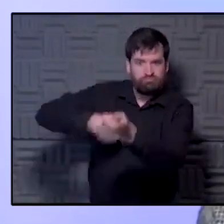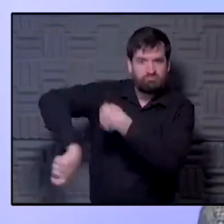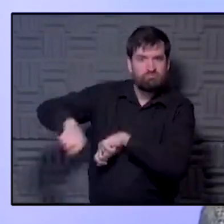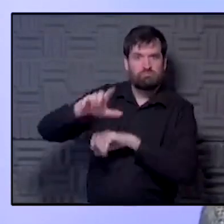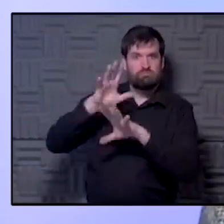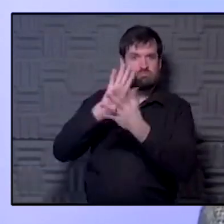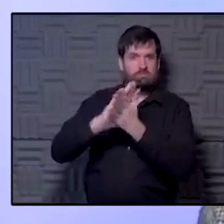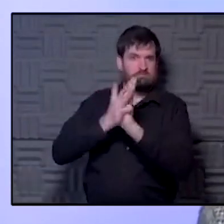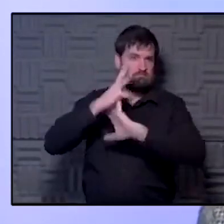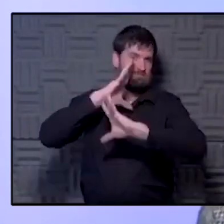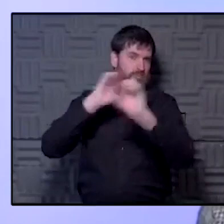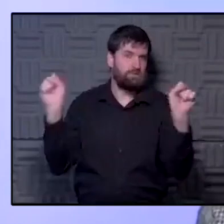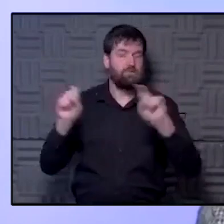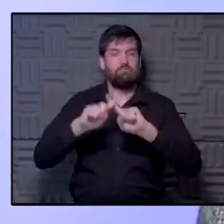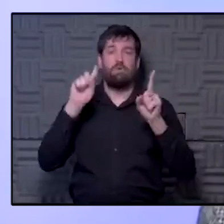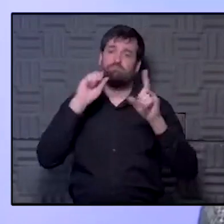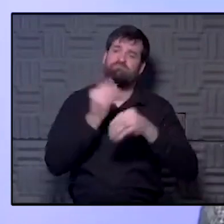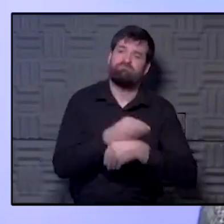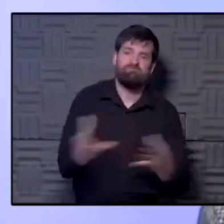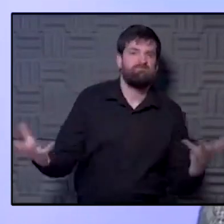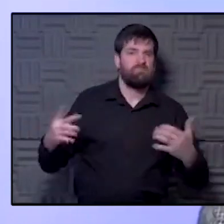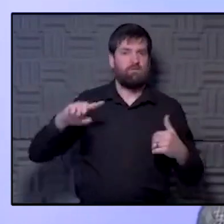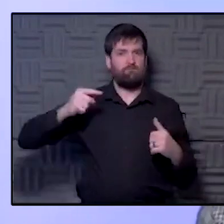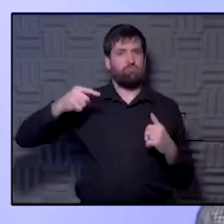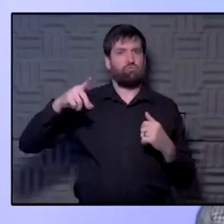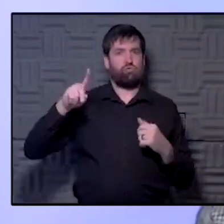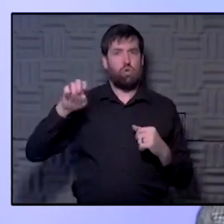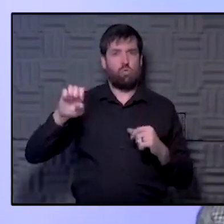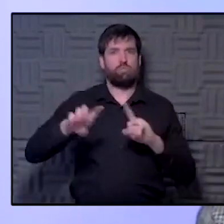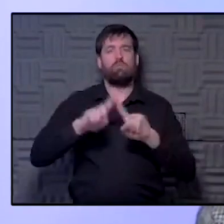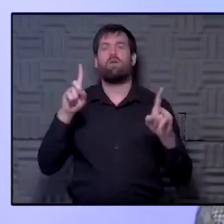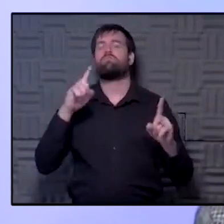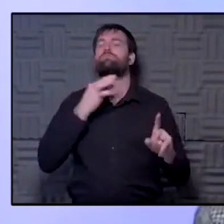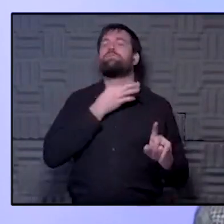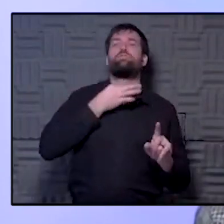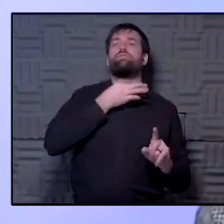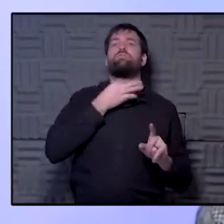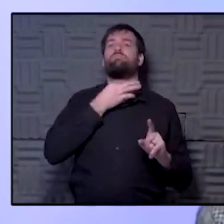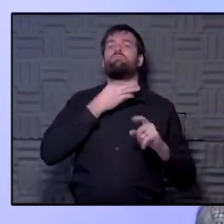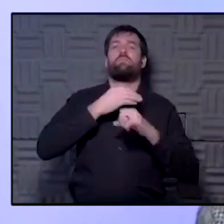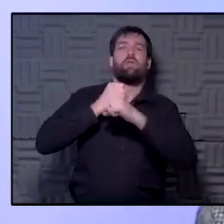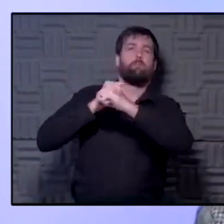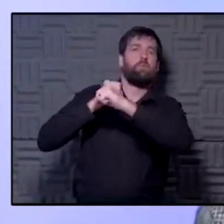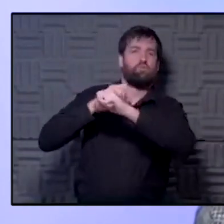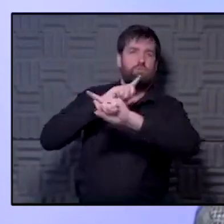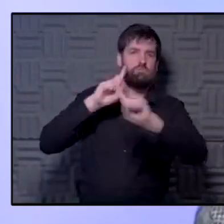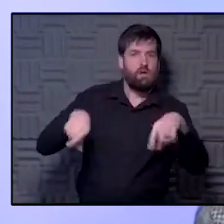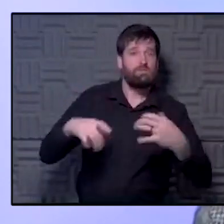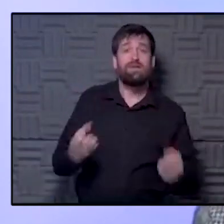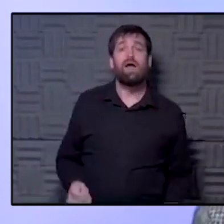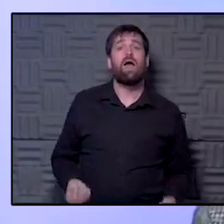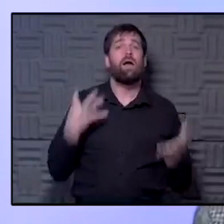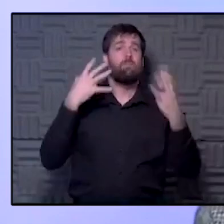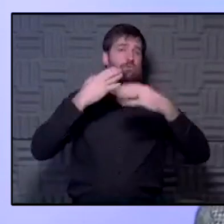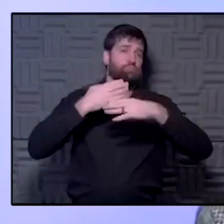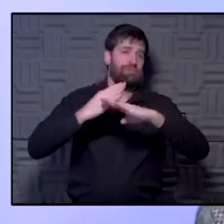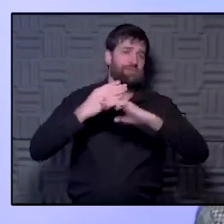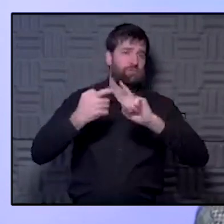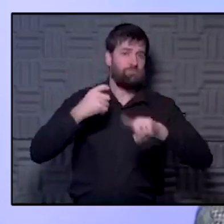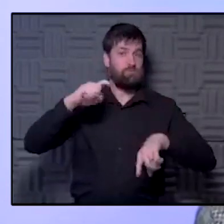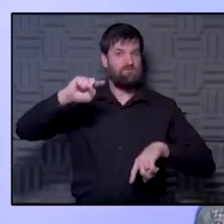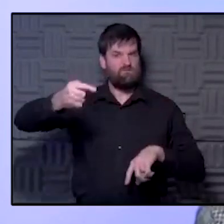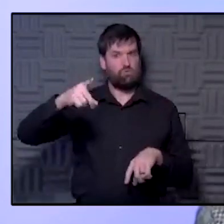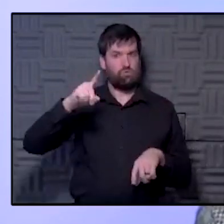initial doses, but it sure would be nice to know what people's immune response to that first dose is and how much protection they get from one